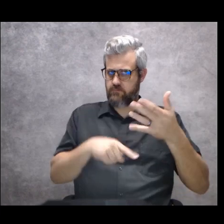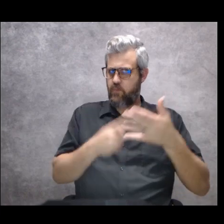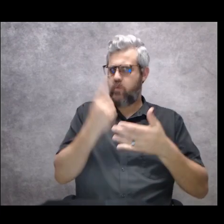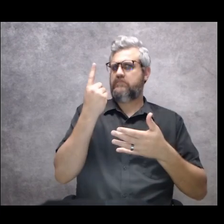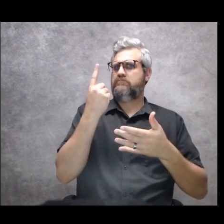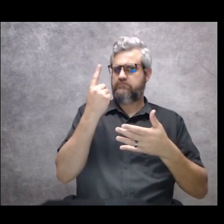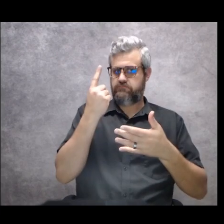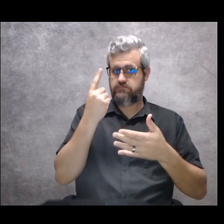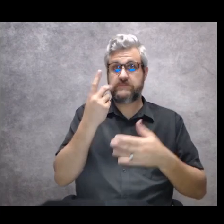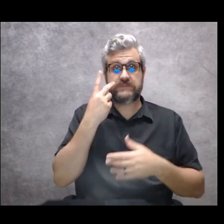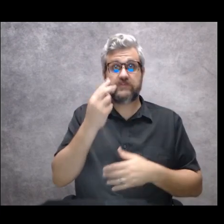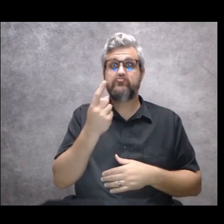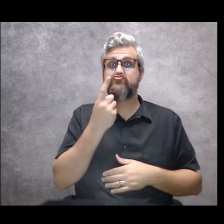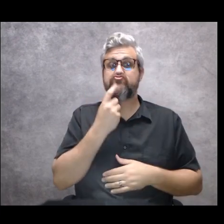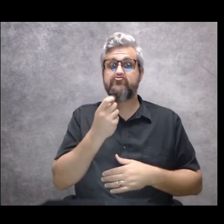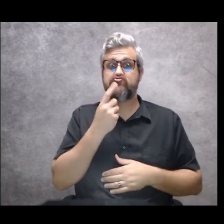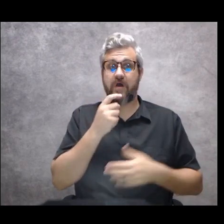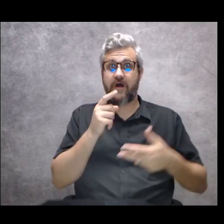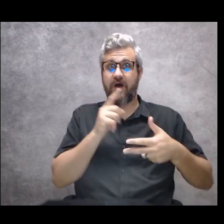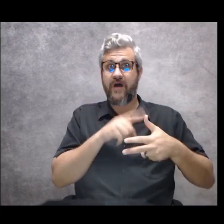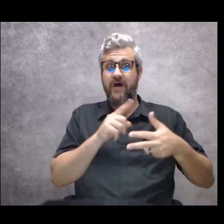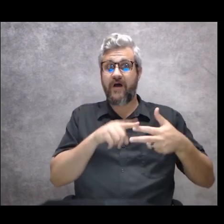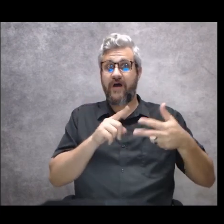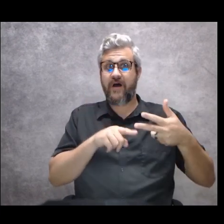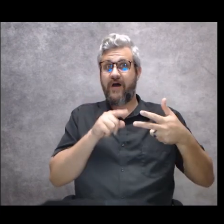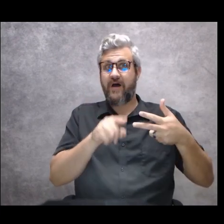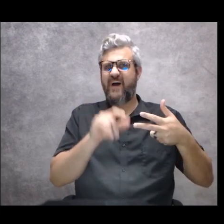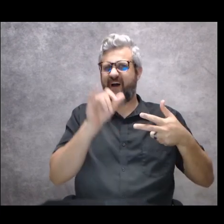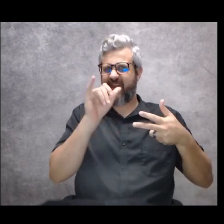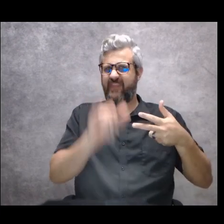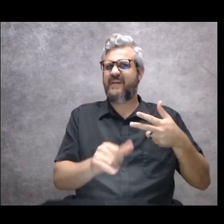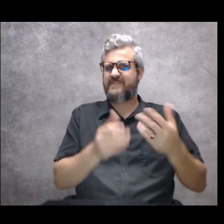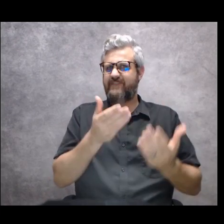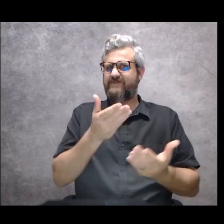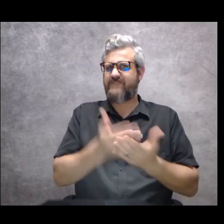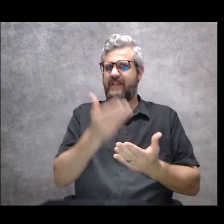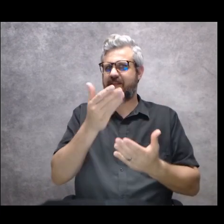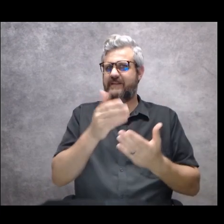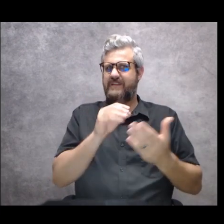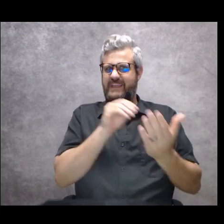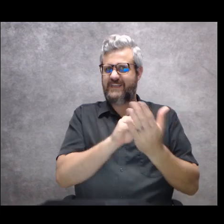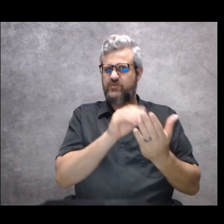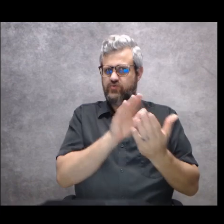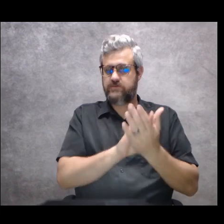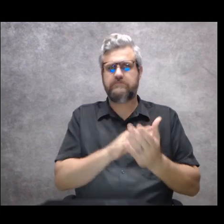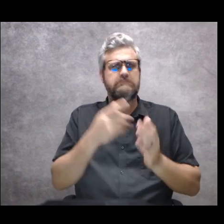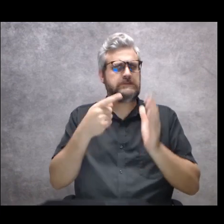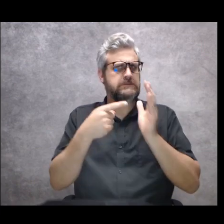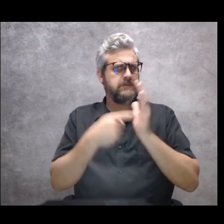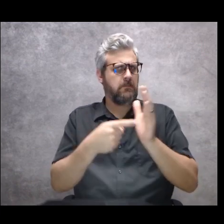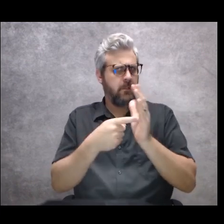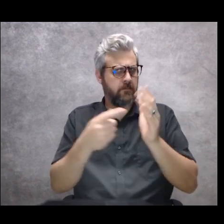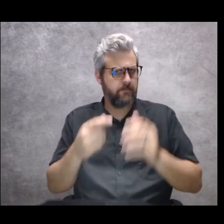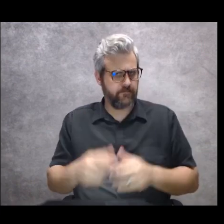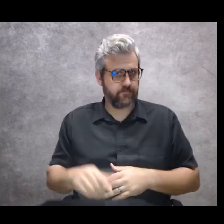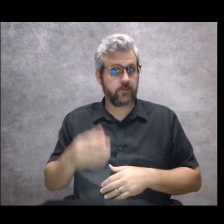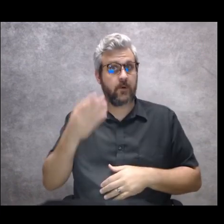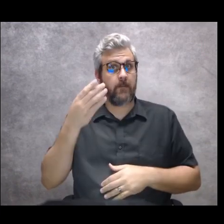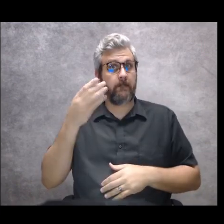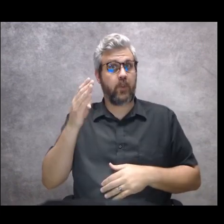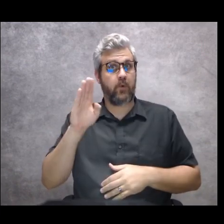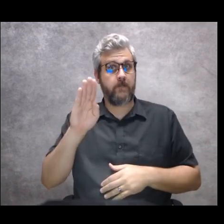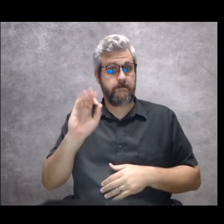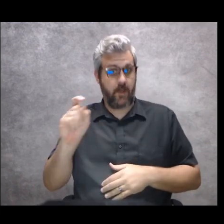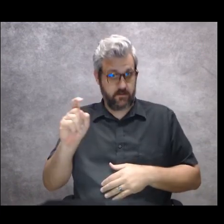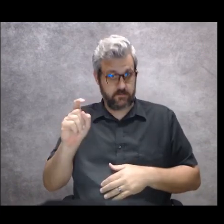below in order to be a valid entry. Here's an example. Blue boxes are what have been checked on the